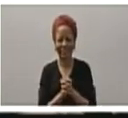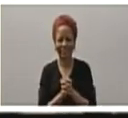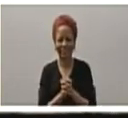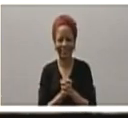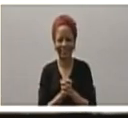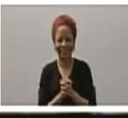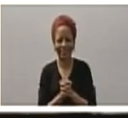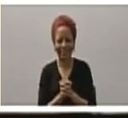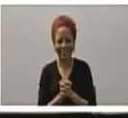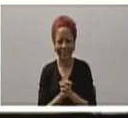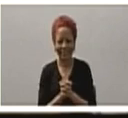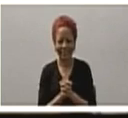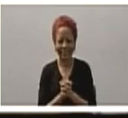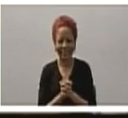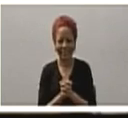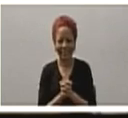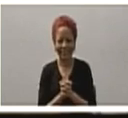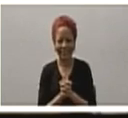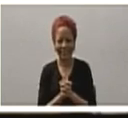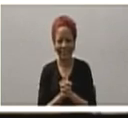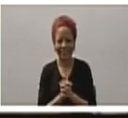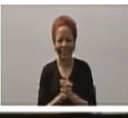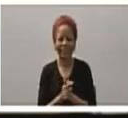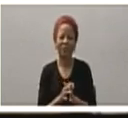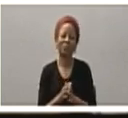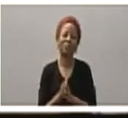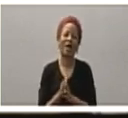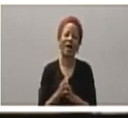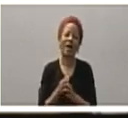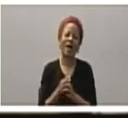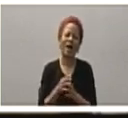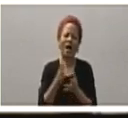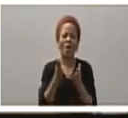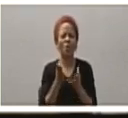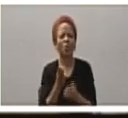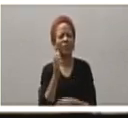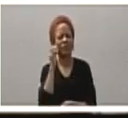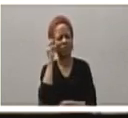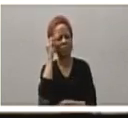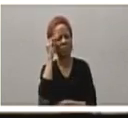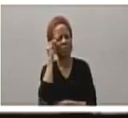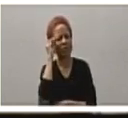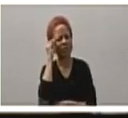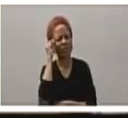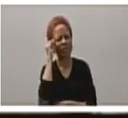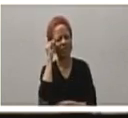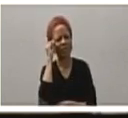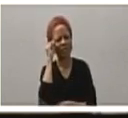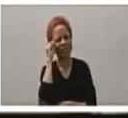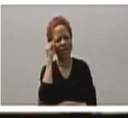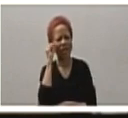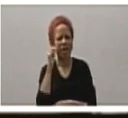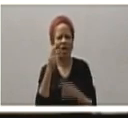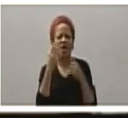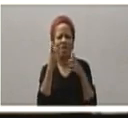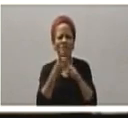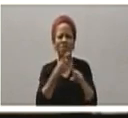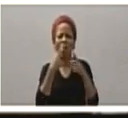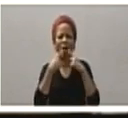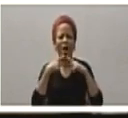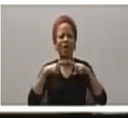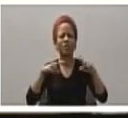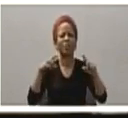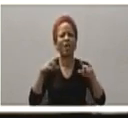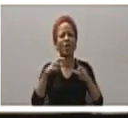For our meditation, I would like to meditate with you on the following verse of the Gospel.